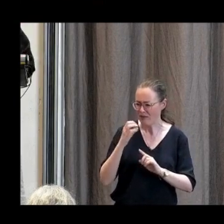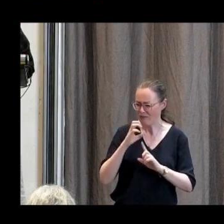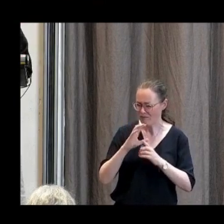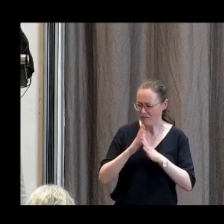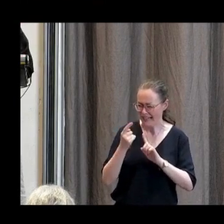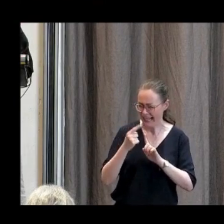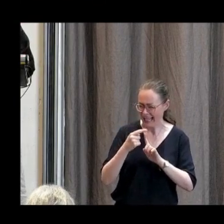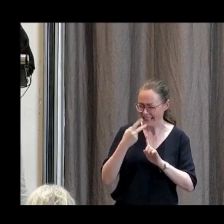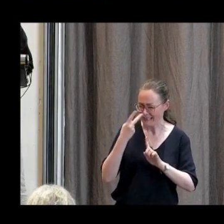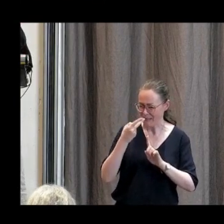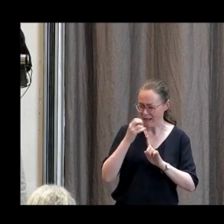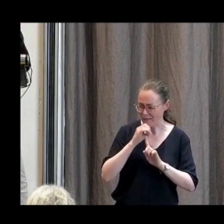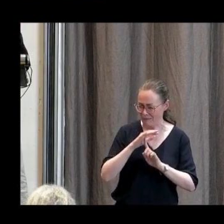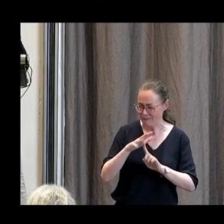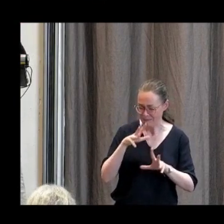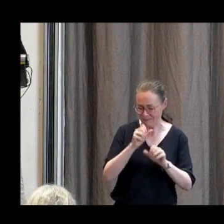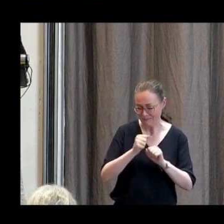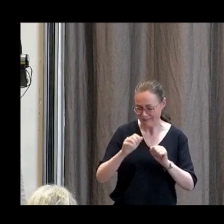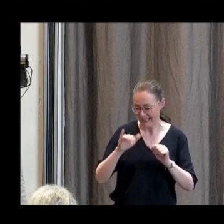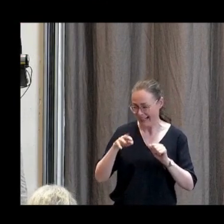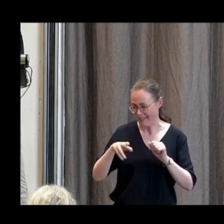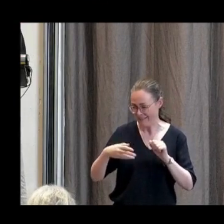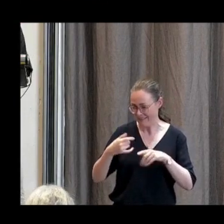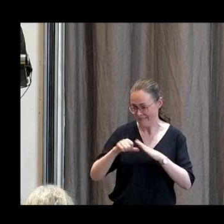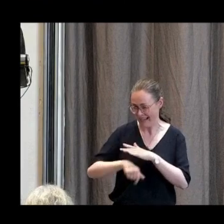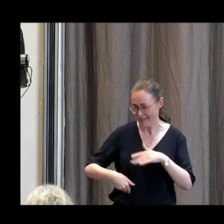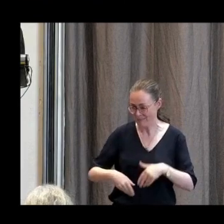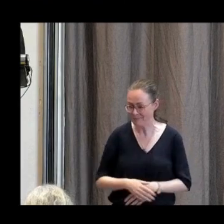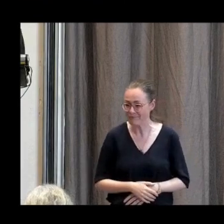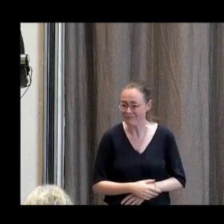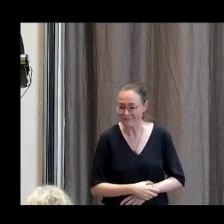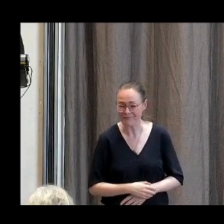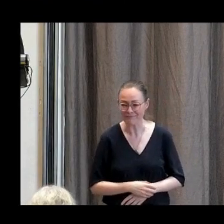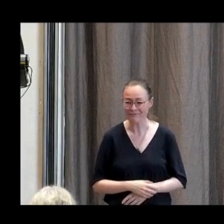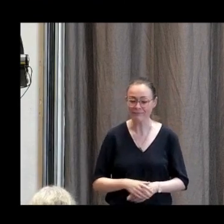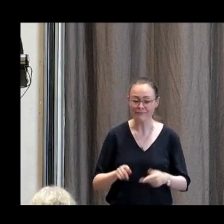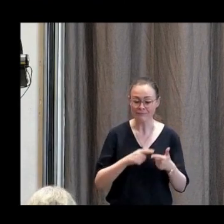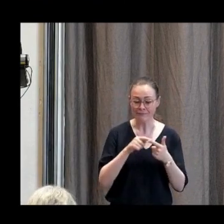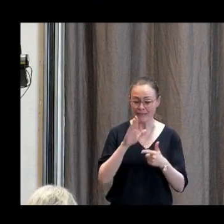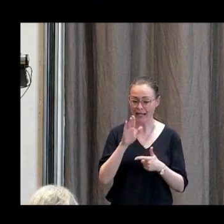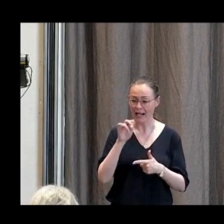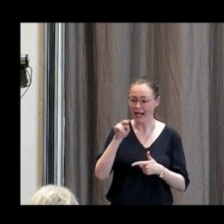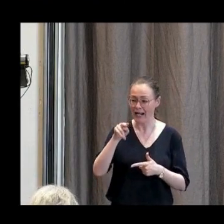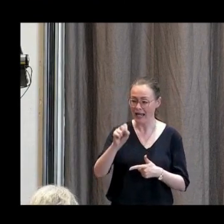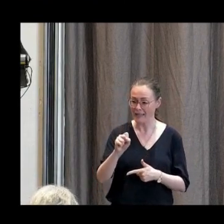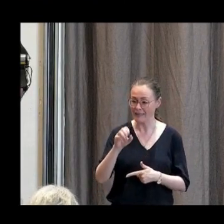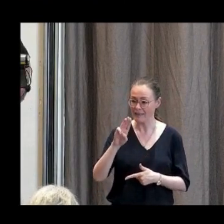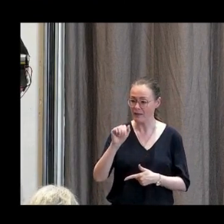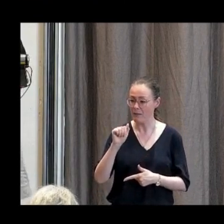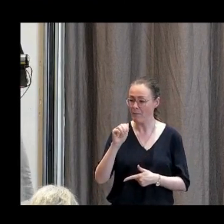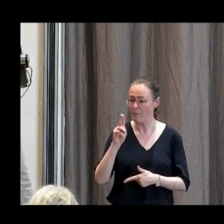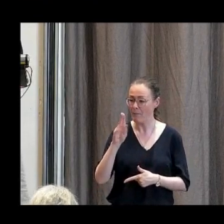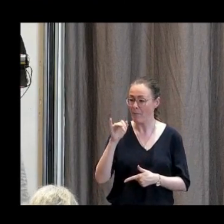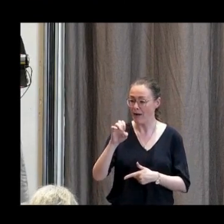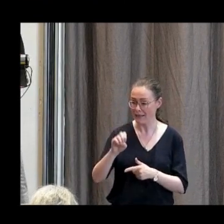smell that indicated liver failure. Linus Pauling then was the first person